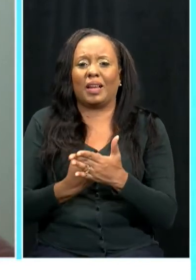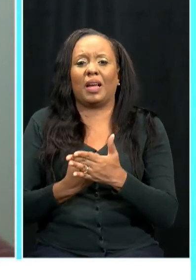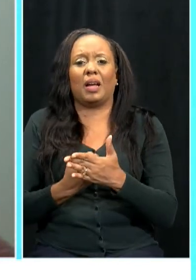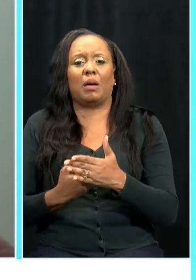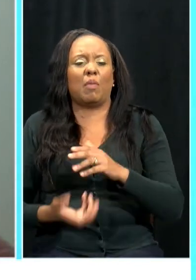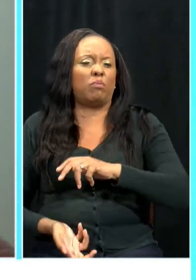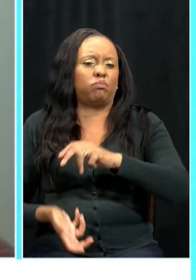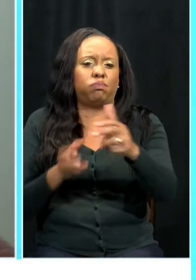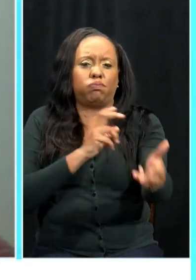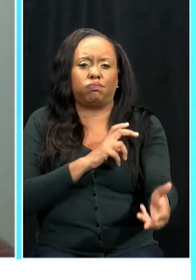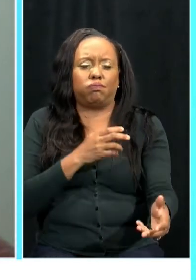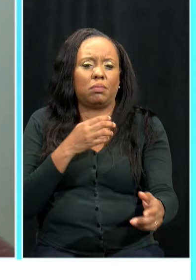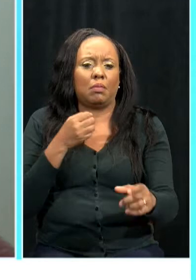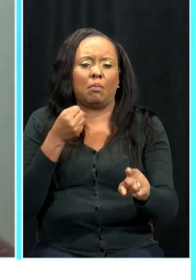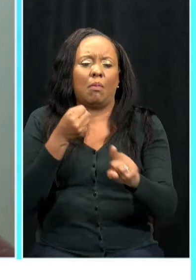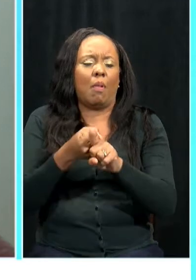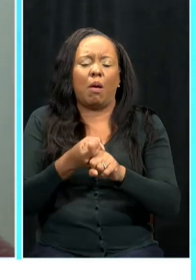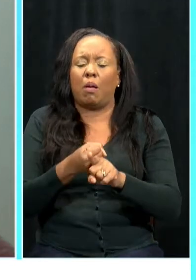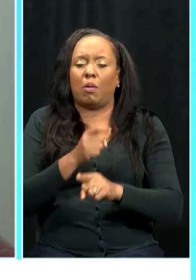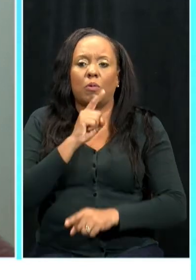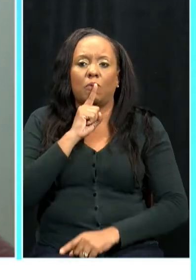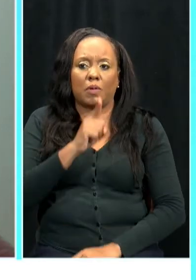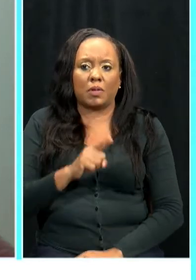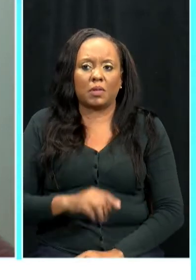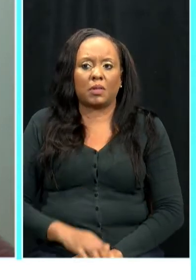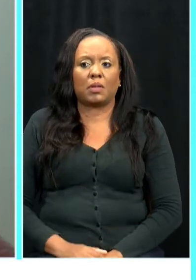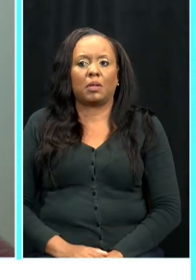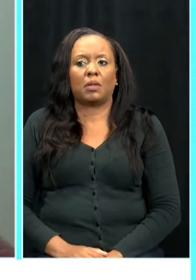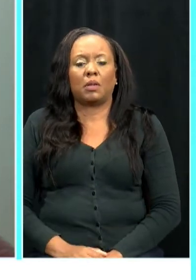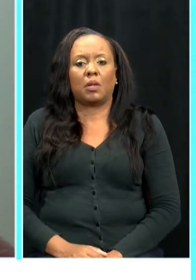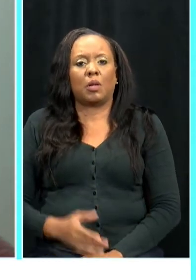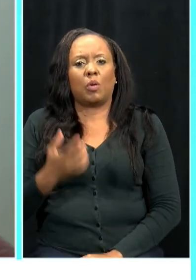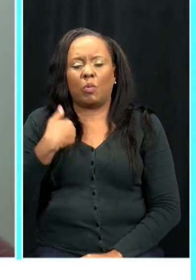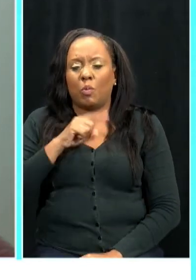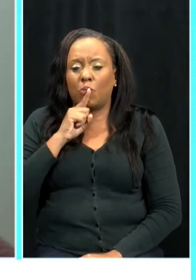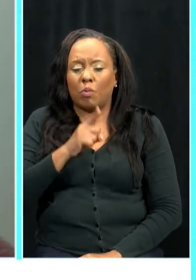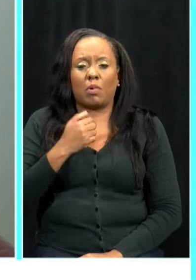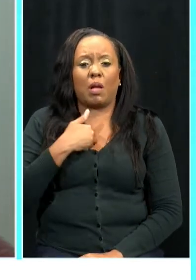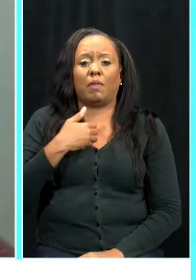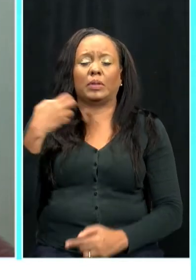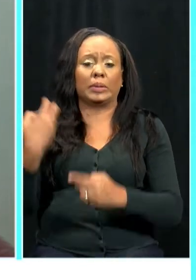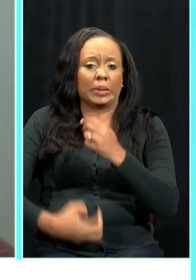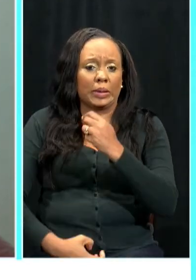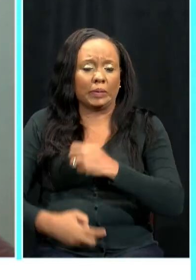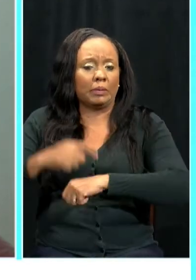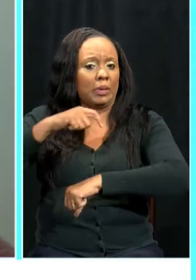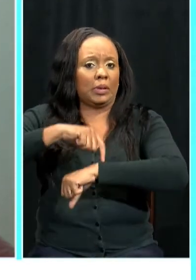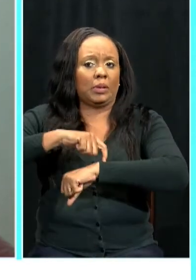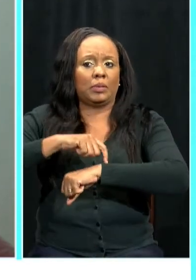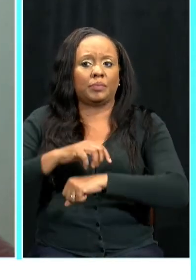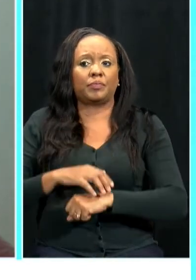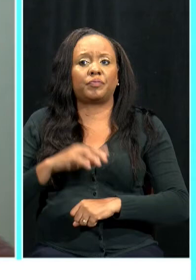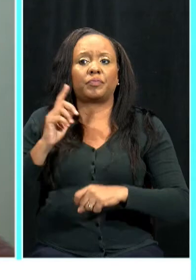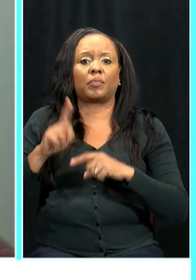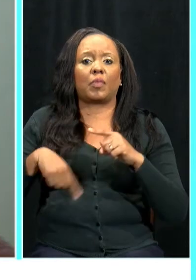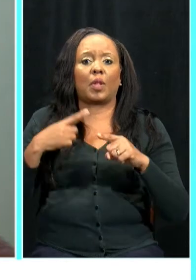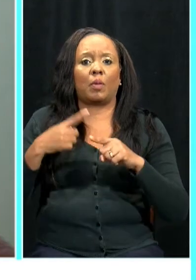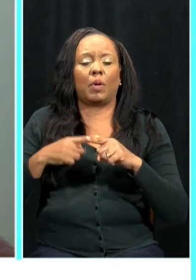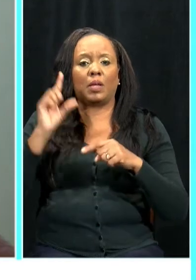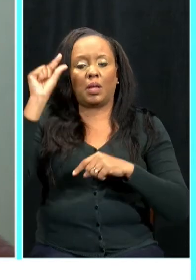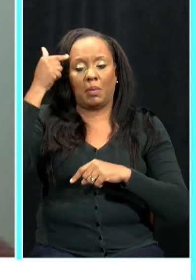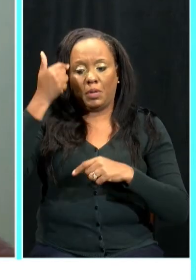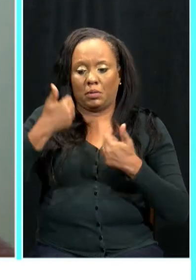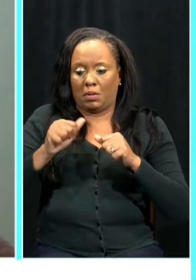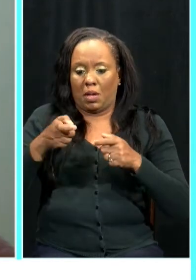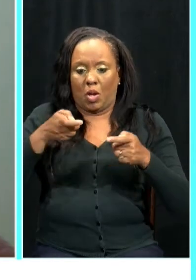crisis that we were down in a deep hole. When the government got some control over